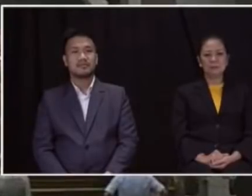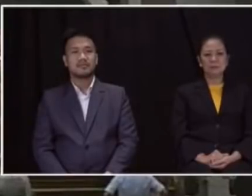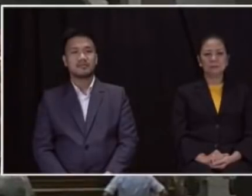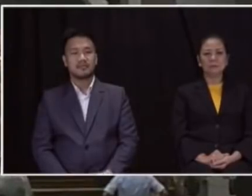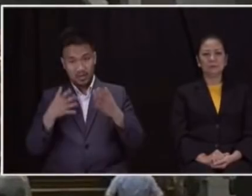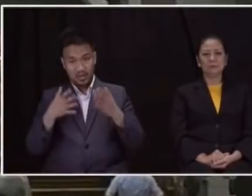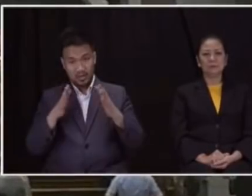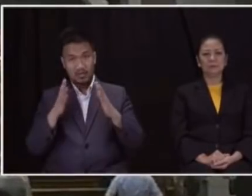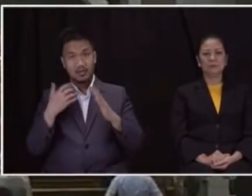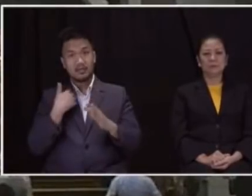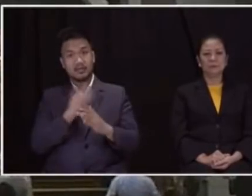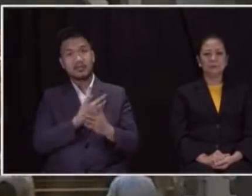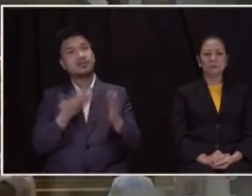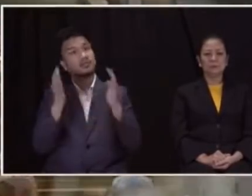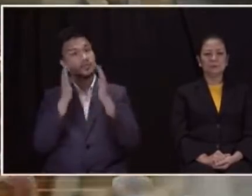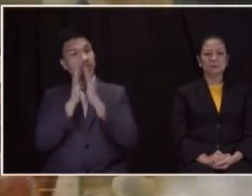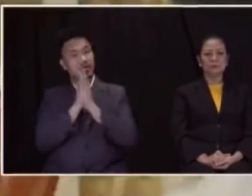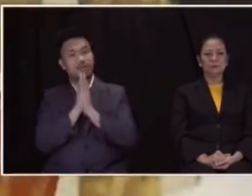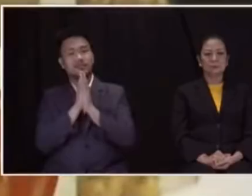Let us pray.